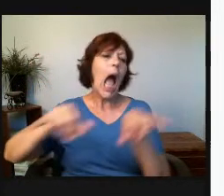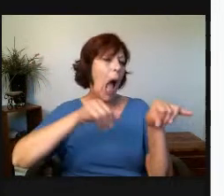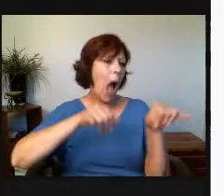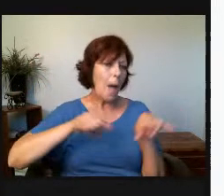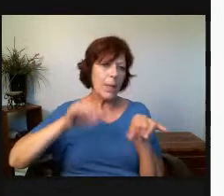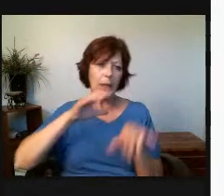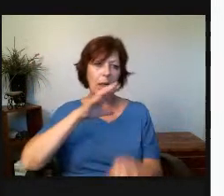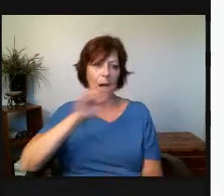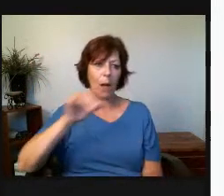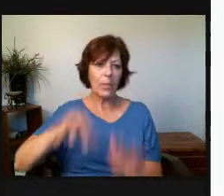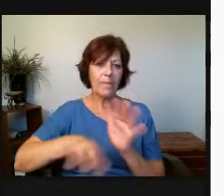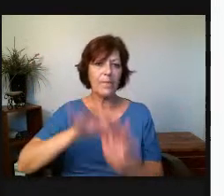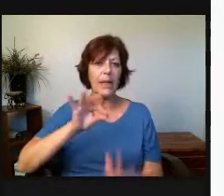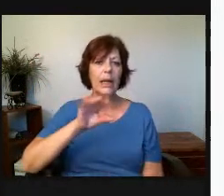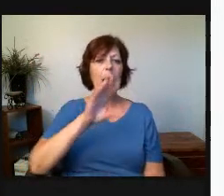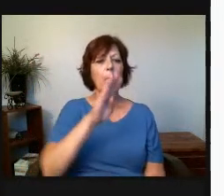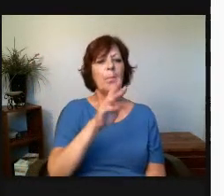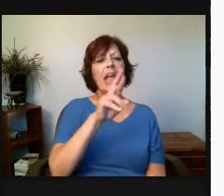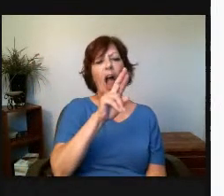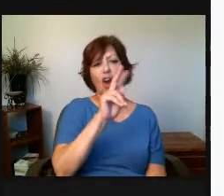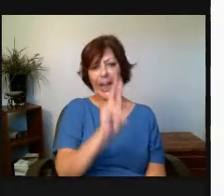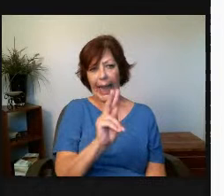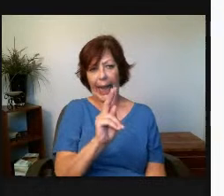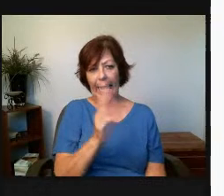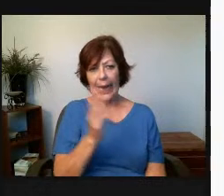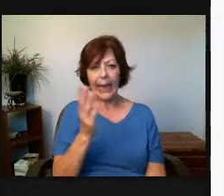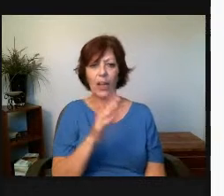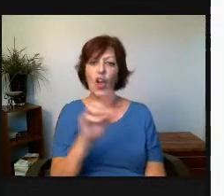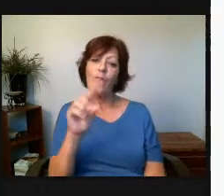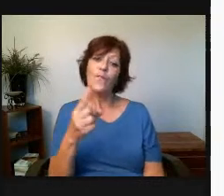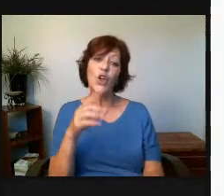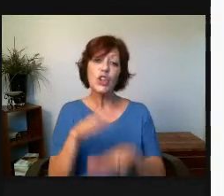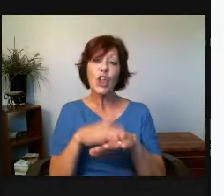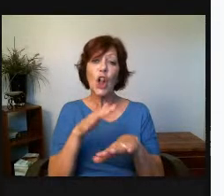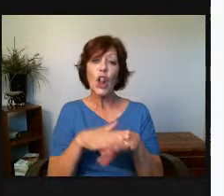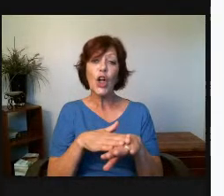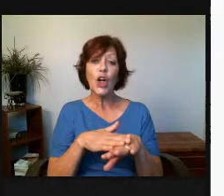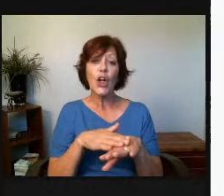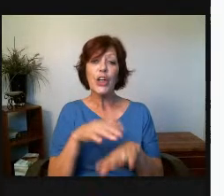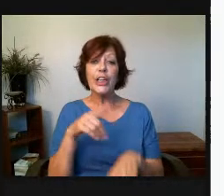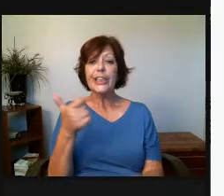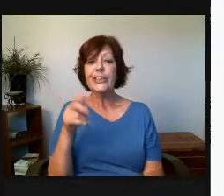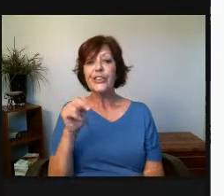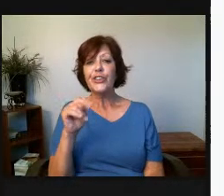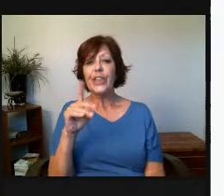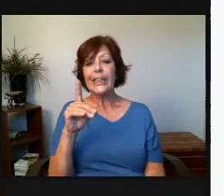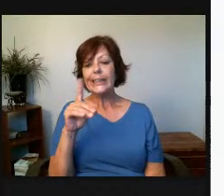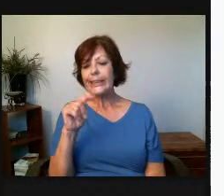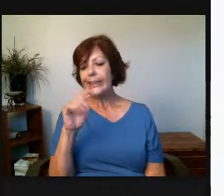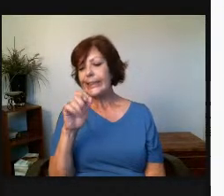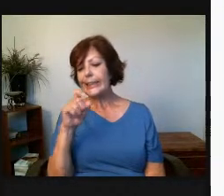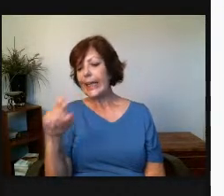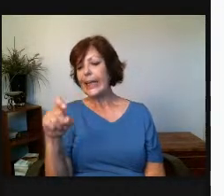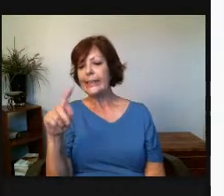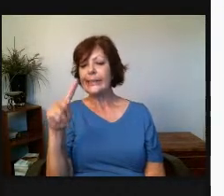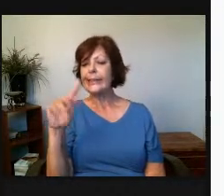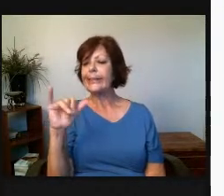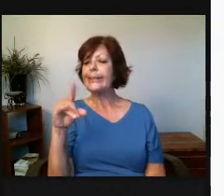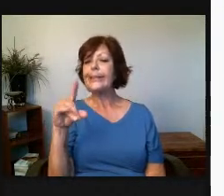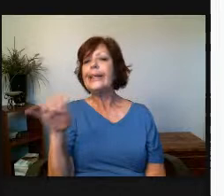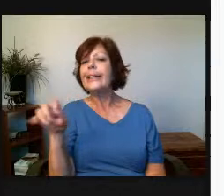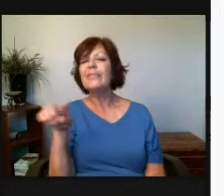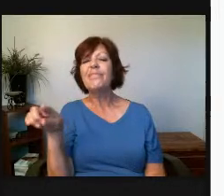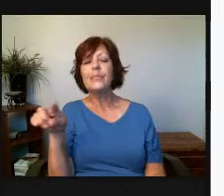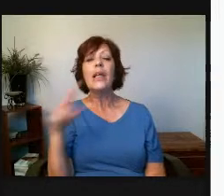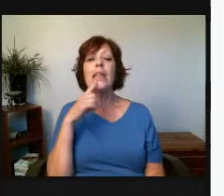companies that you'll find are probably BRK, First Alert, Kita, Gentex. And there are also companies that sell